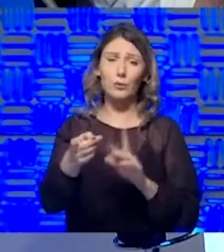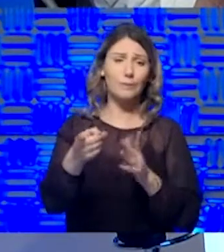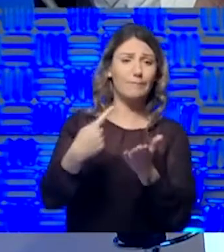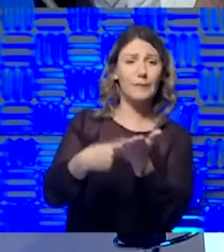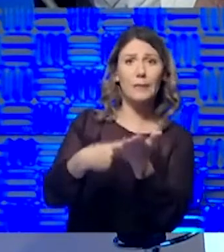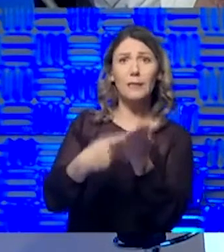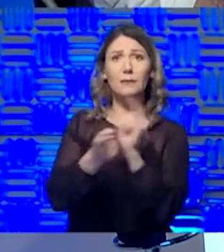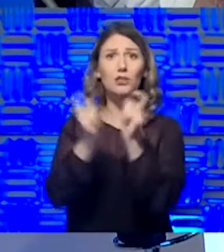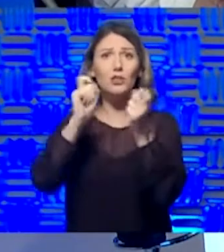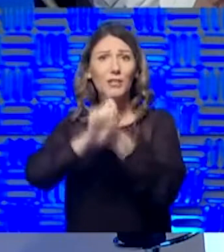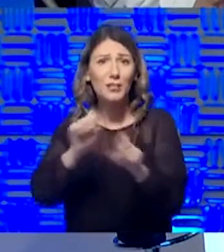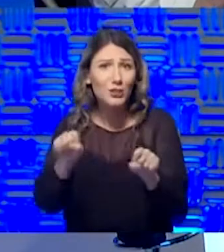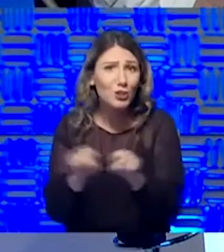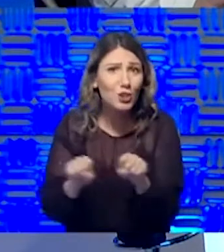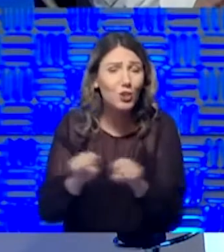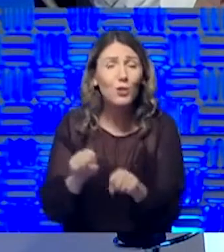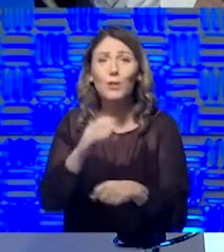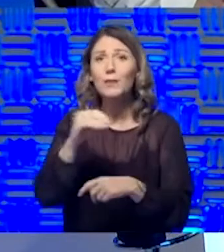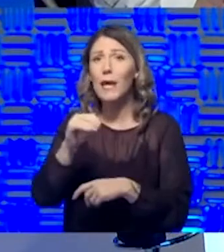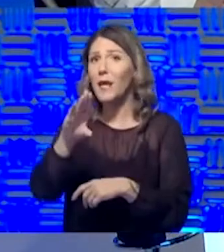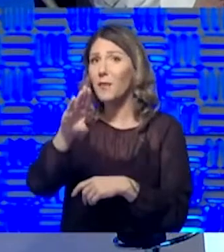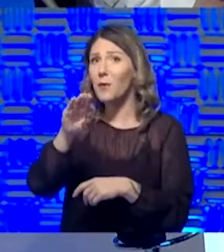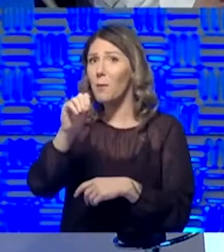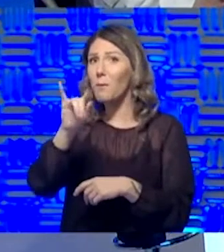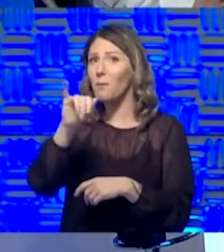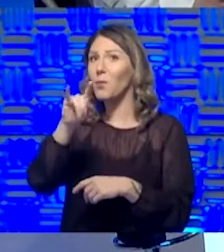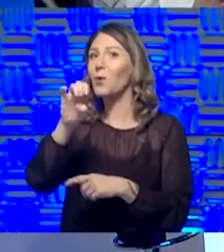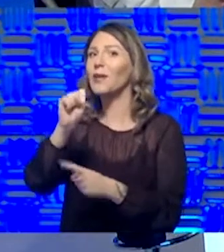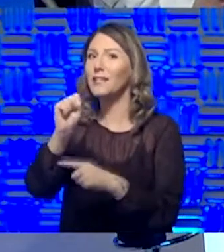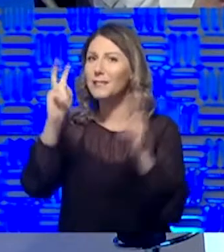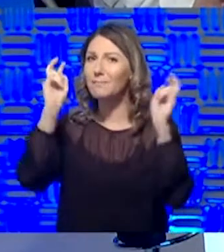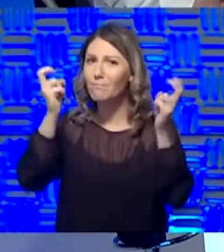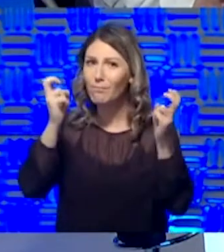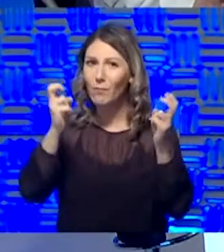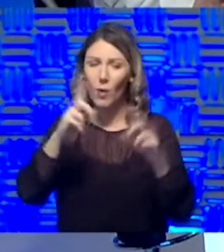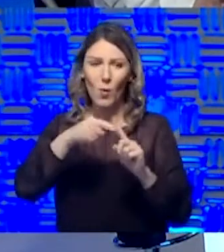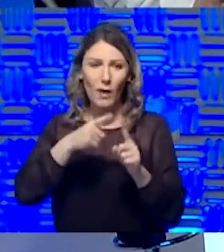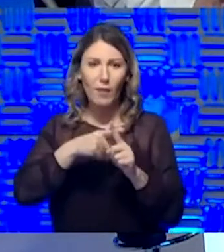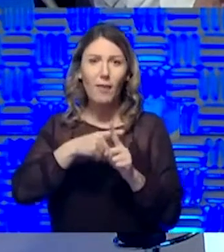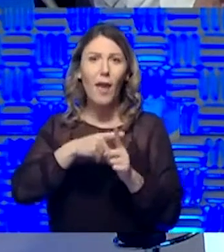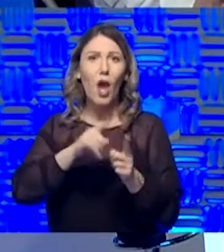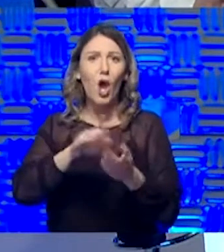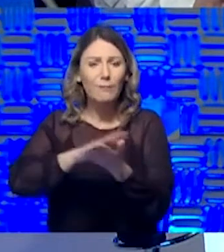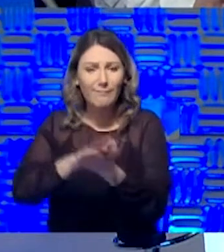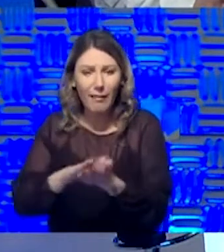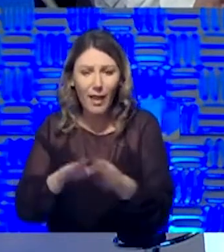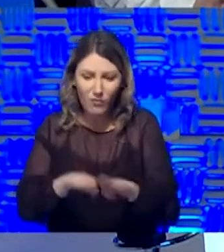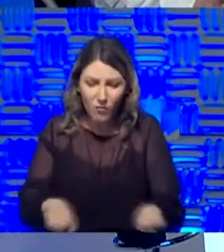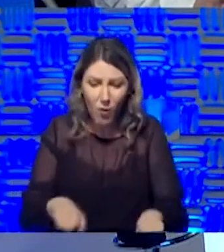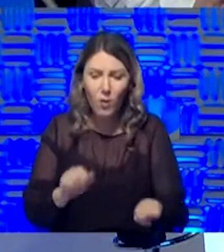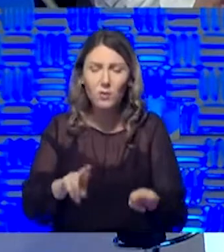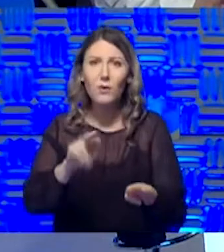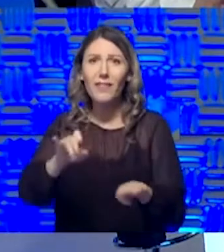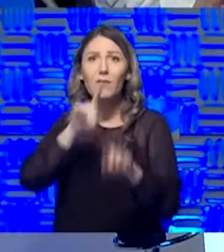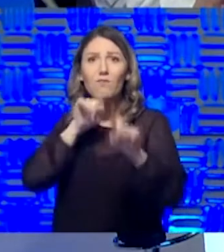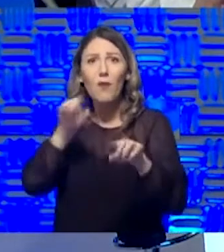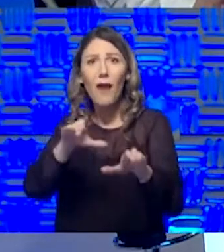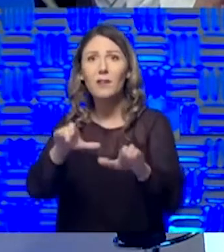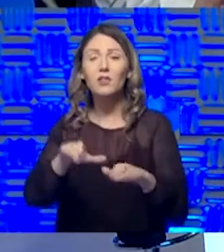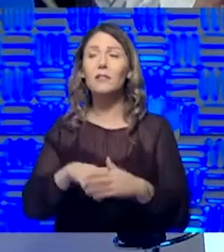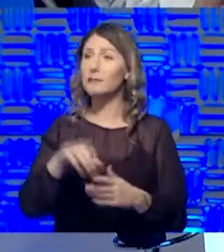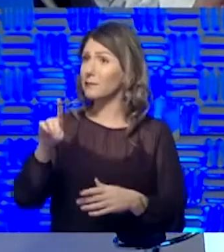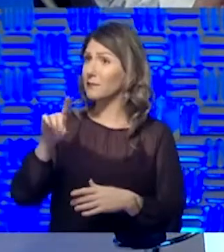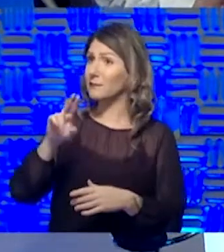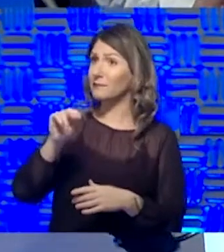their booties, I'm guessing, that they wear over their shoes and mopping floors. Have you seen that study or have a reaction to it? Dana, I'll turn to you.